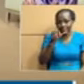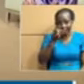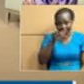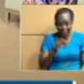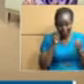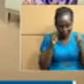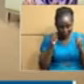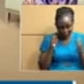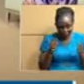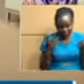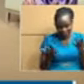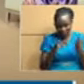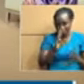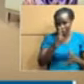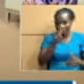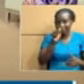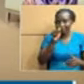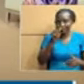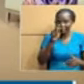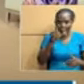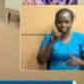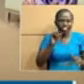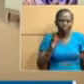people of Chegegwa were very lucky to have you.